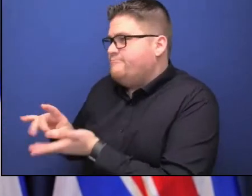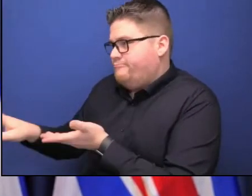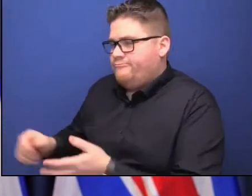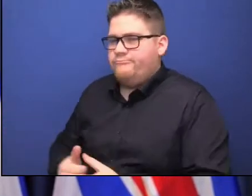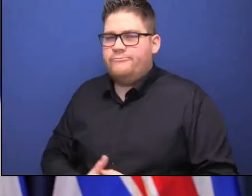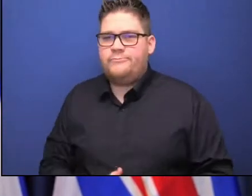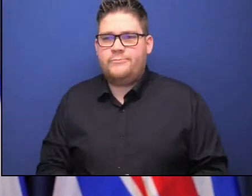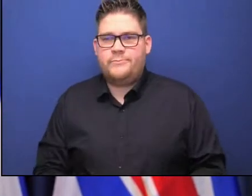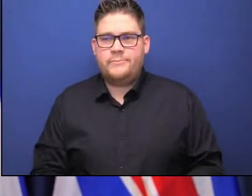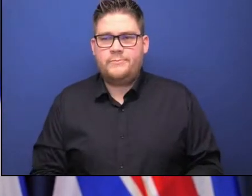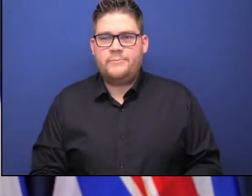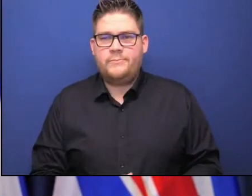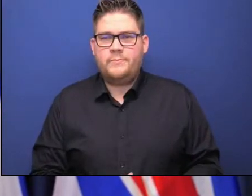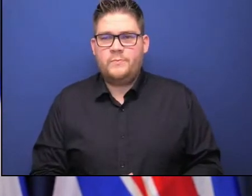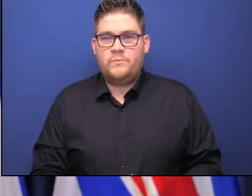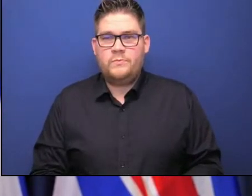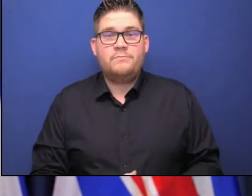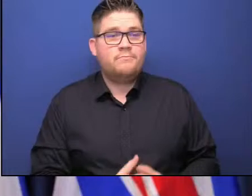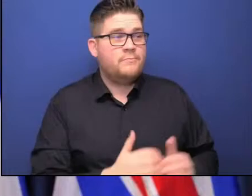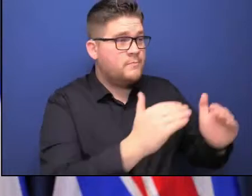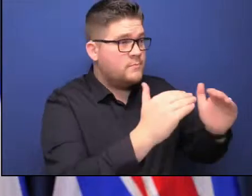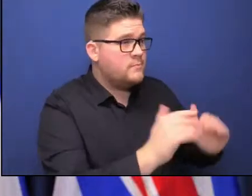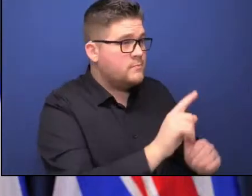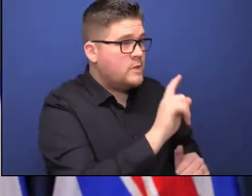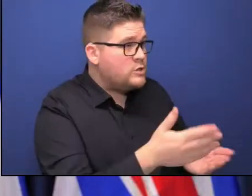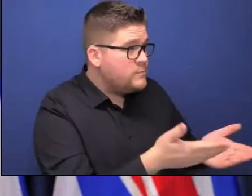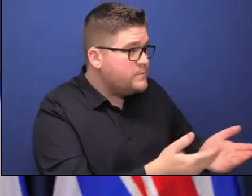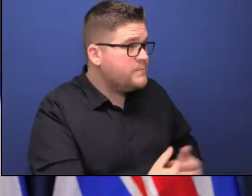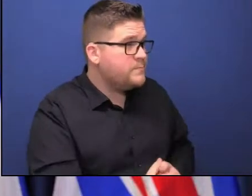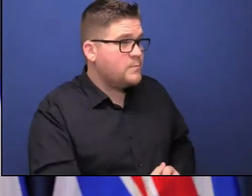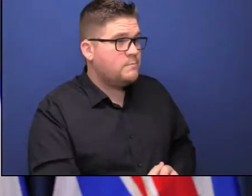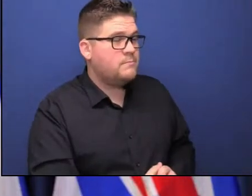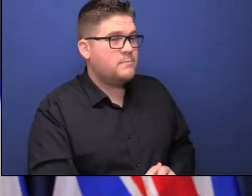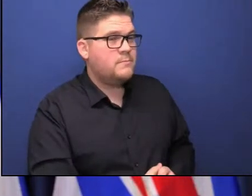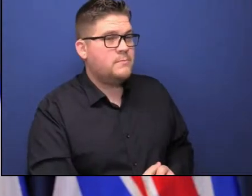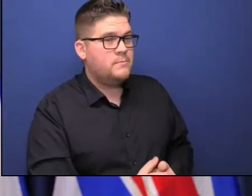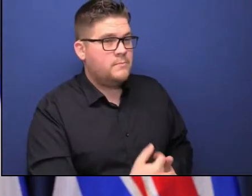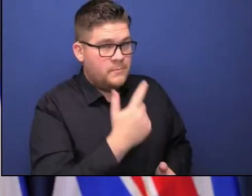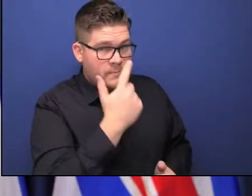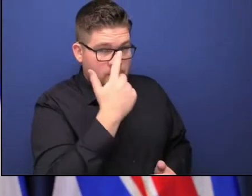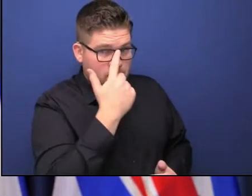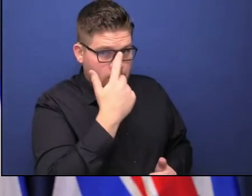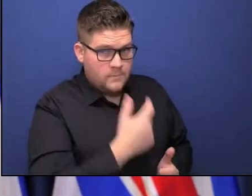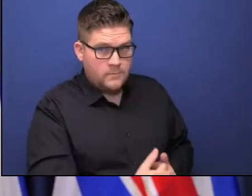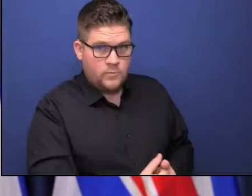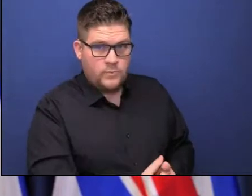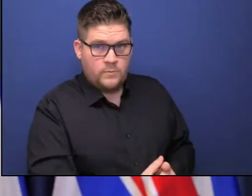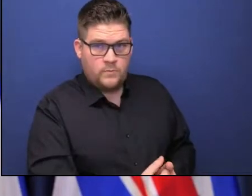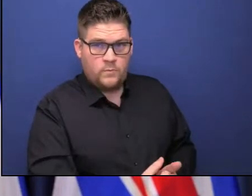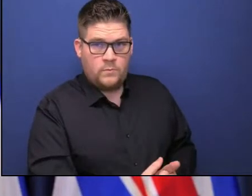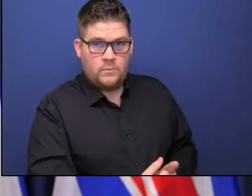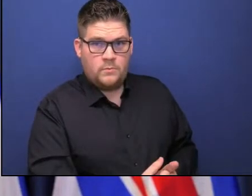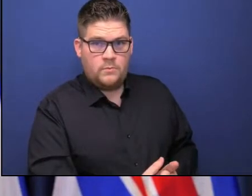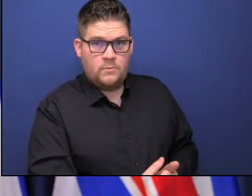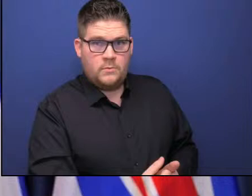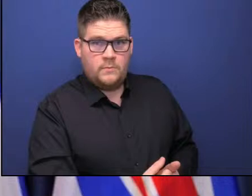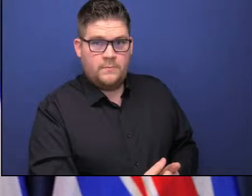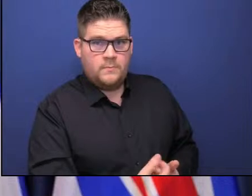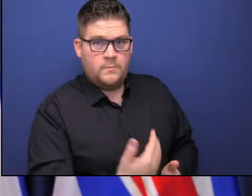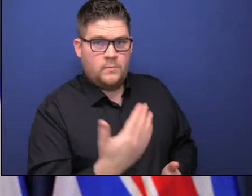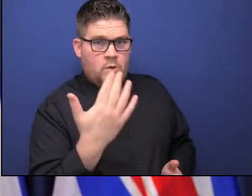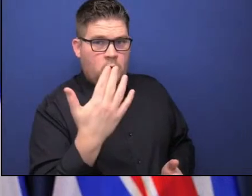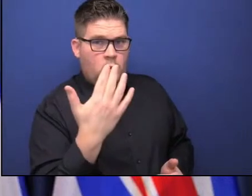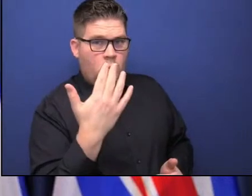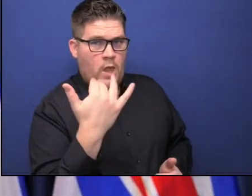Shannon, are you there? I'm wondering why this has taken so long. Like, it's been almost 3 years since the report came out. You're billing